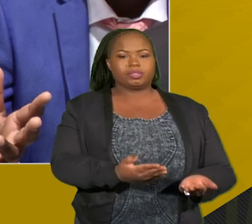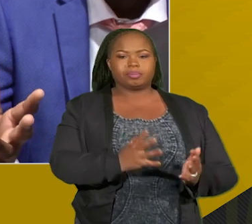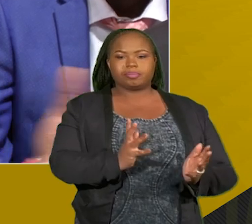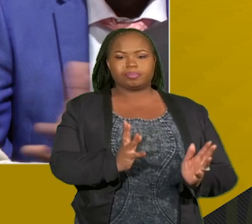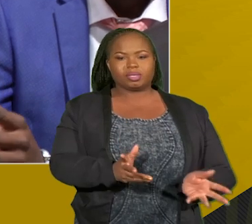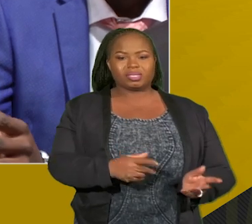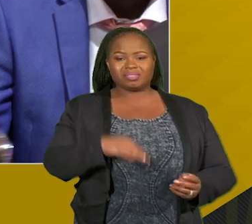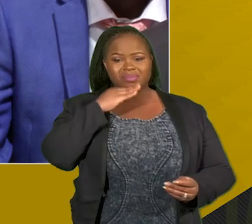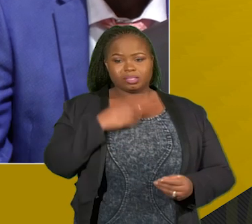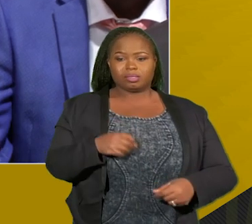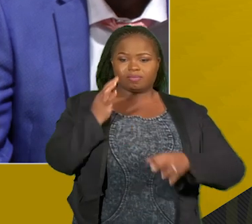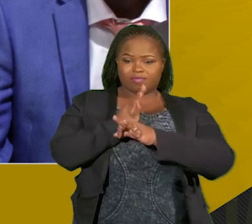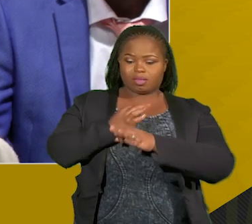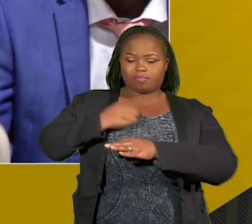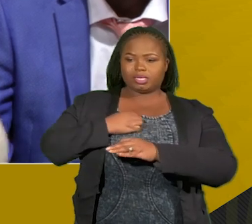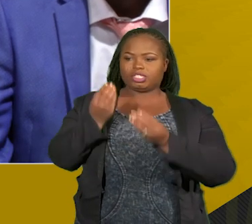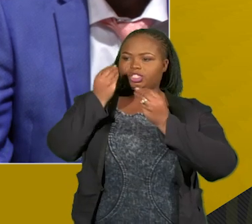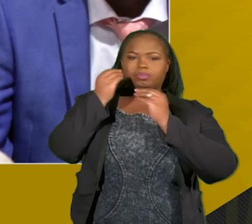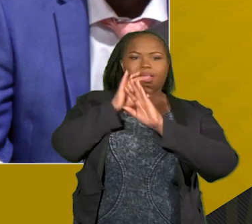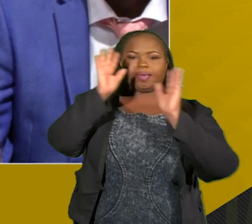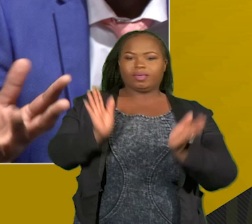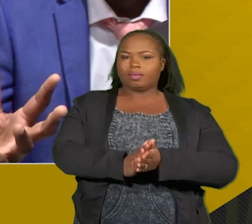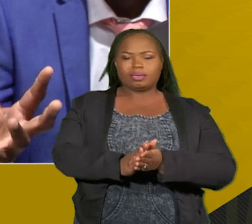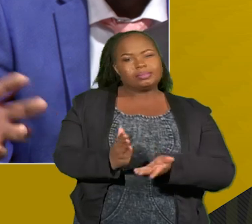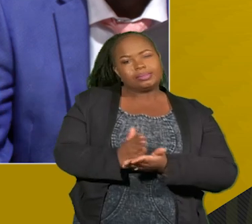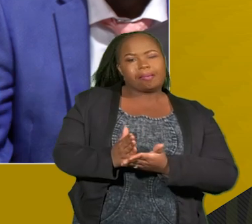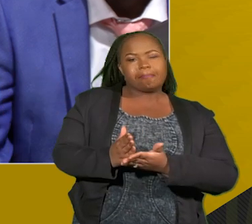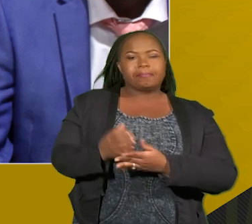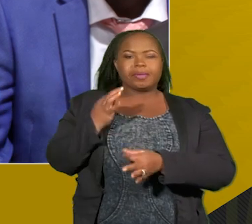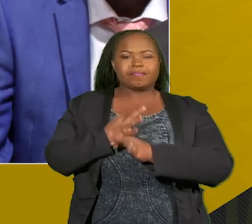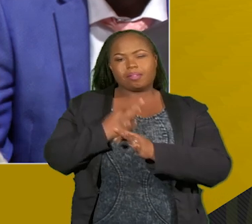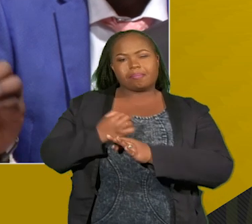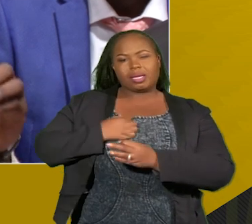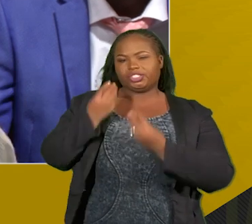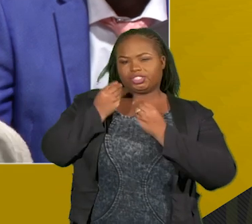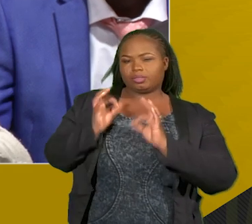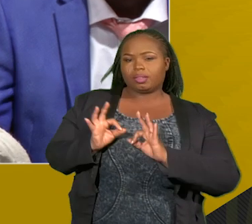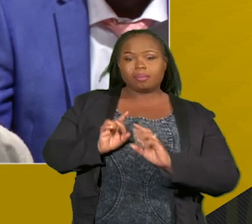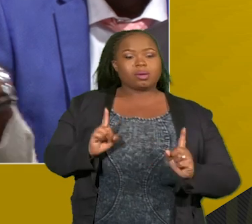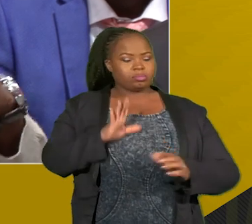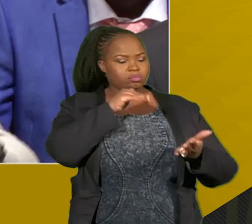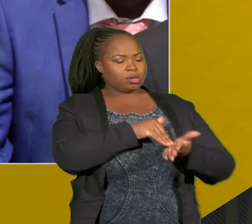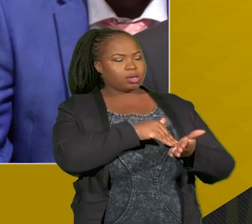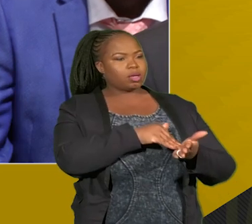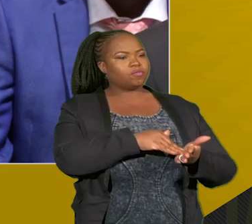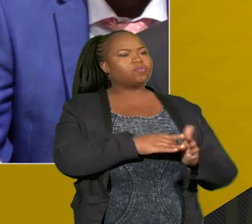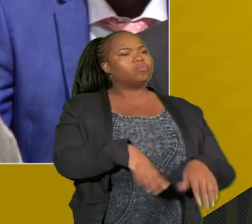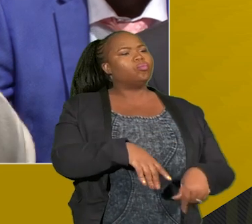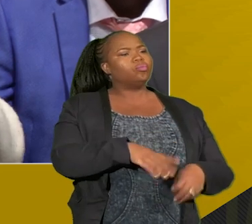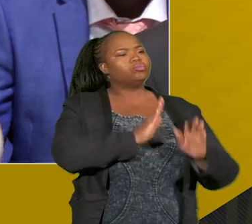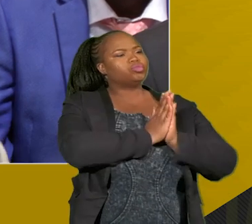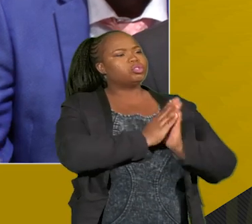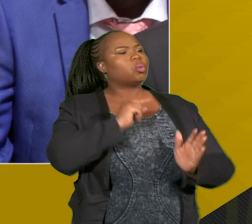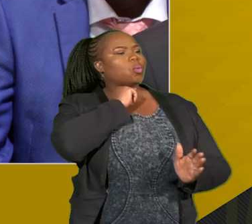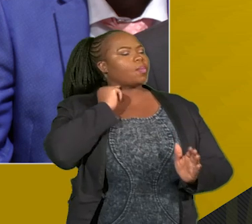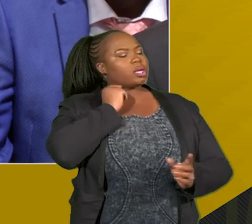everything my dad will teach me ukuthi mfana le nto le 1 2 3 khona ezinye izinto mhlawumbe angeke azithinte, but now mangifike esontweni umfundisi uyakhona ukuthi